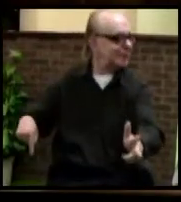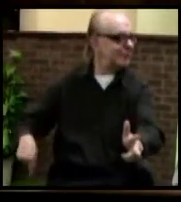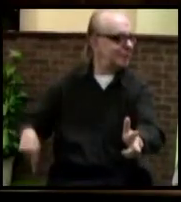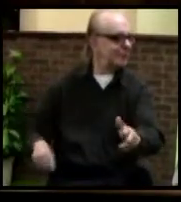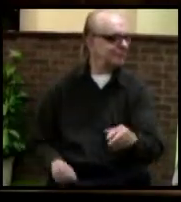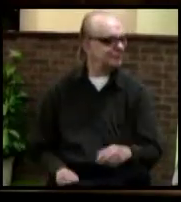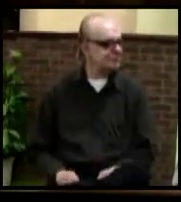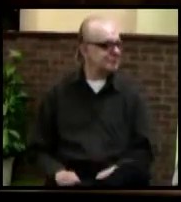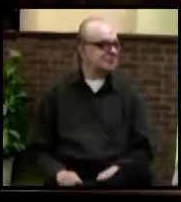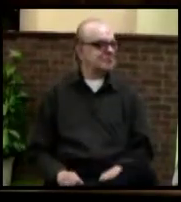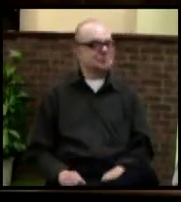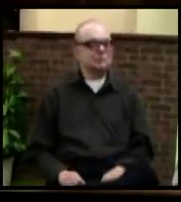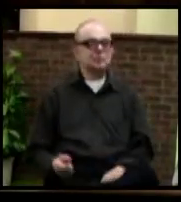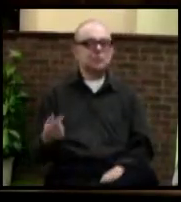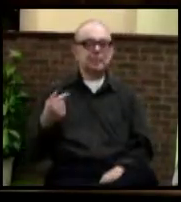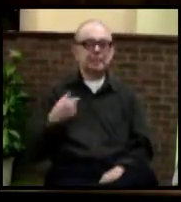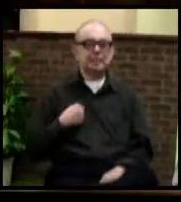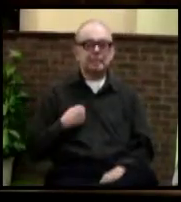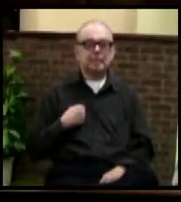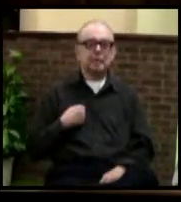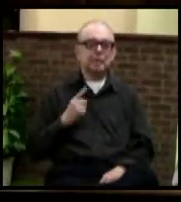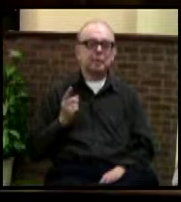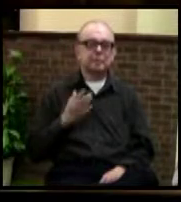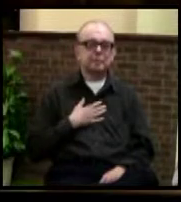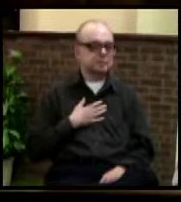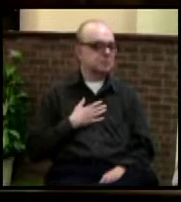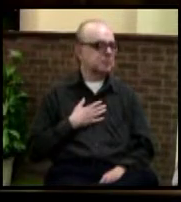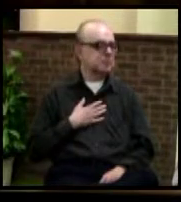And that was one of my